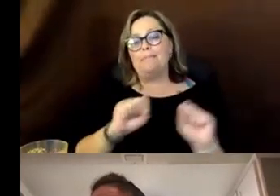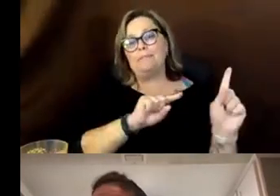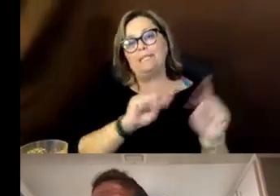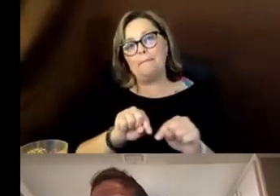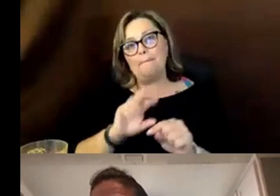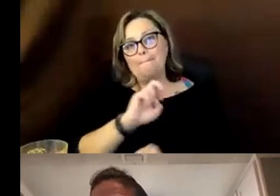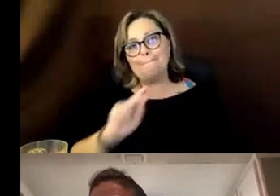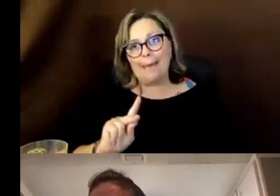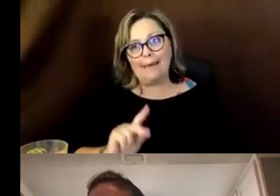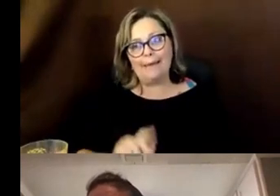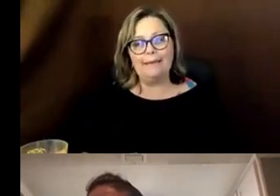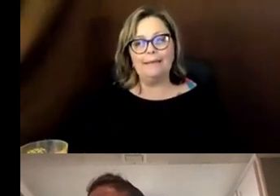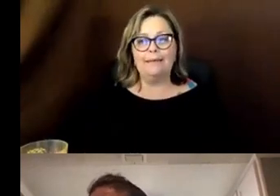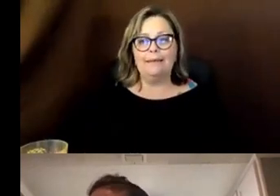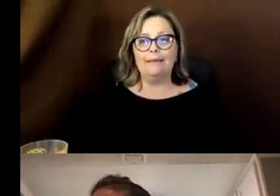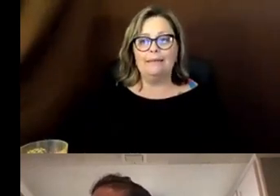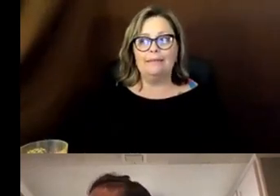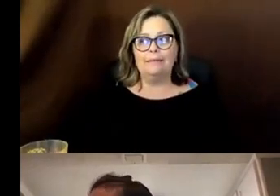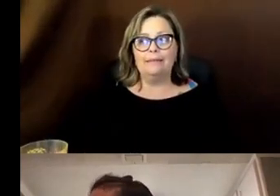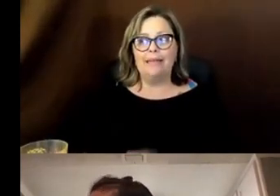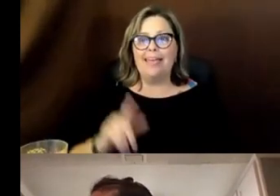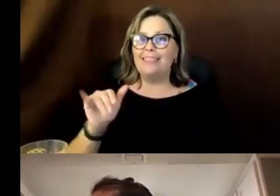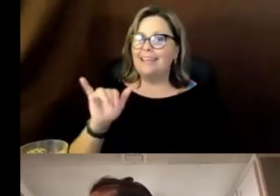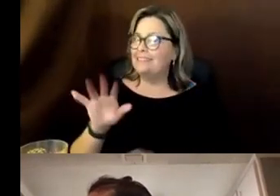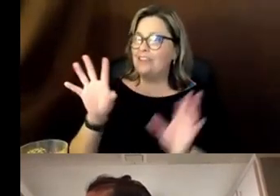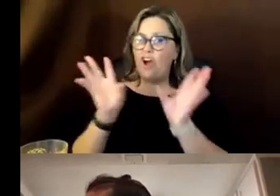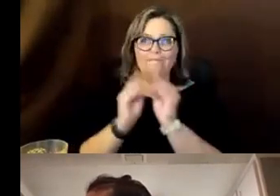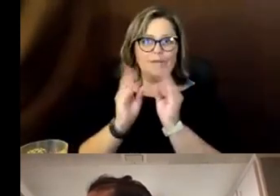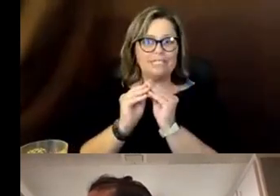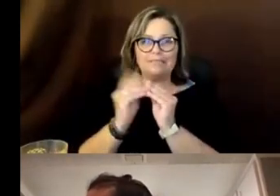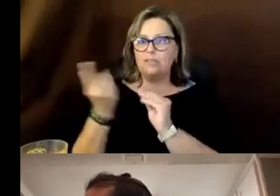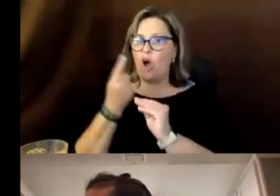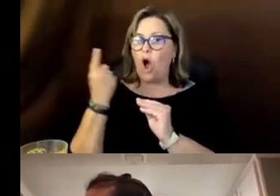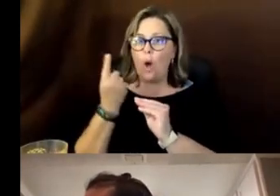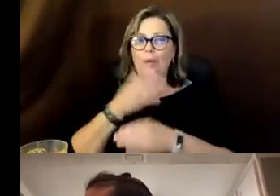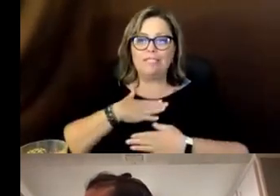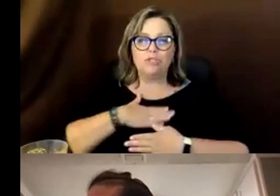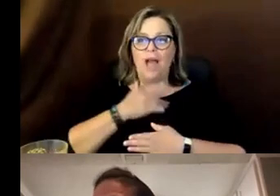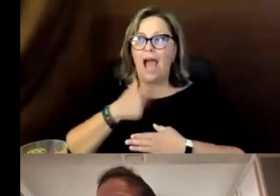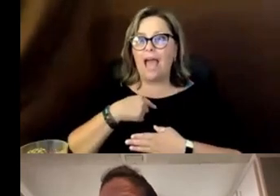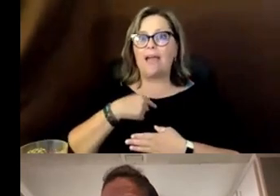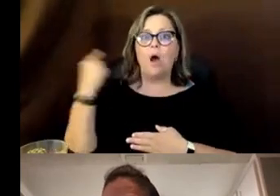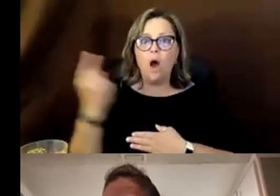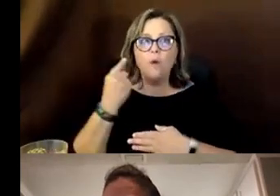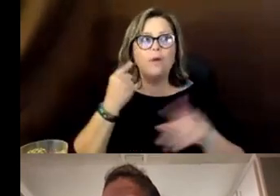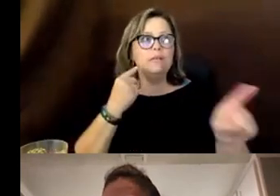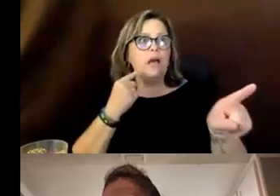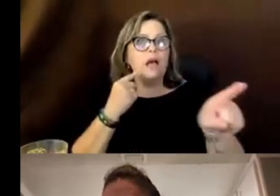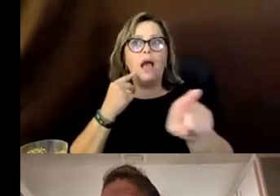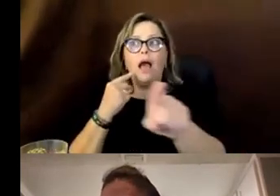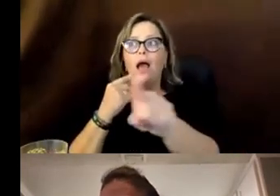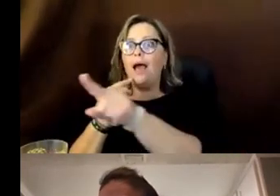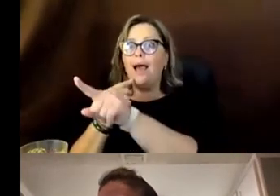This is always a very enjoyable conference for me. I always learn so much and am educated by all